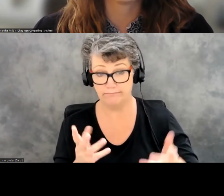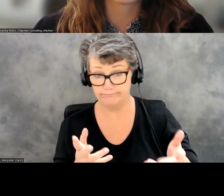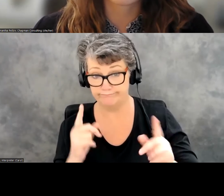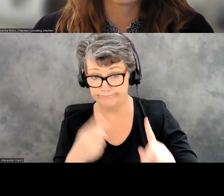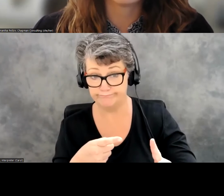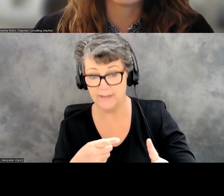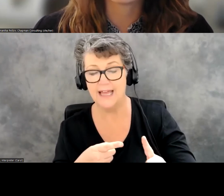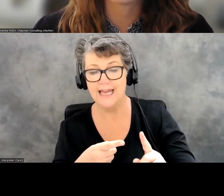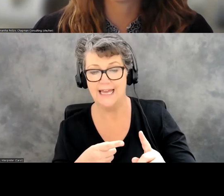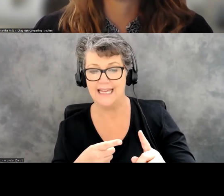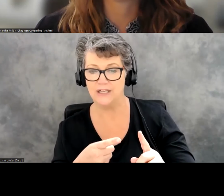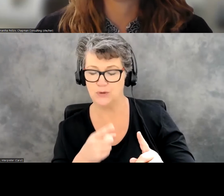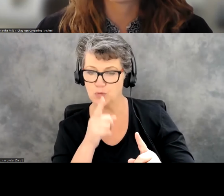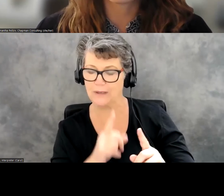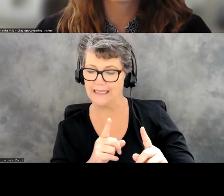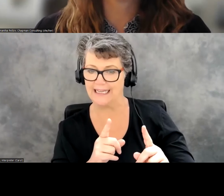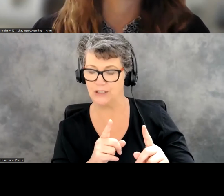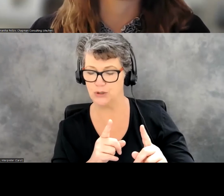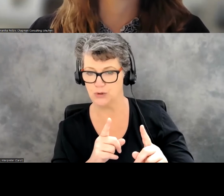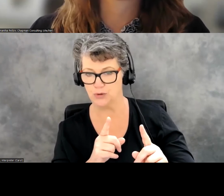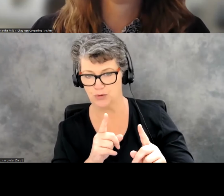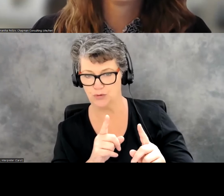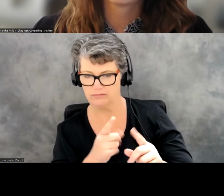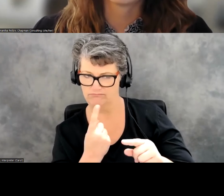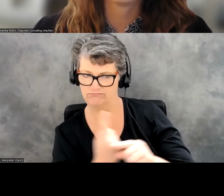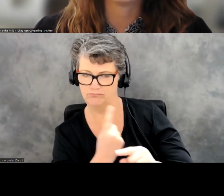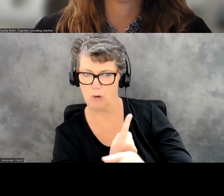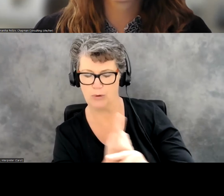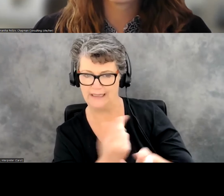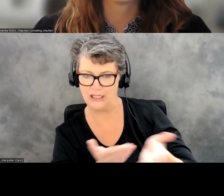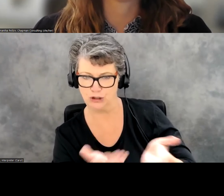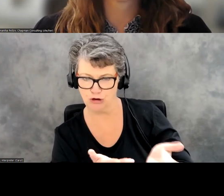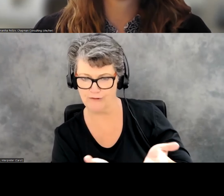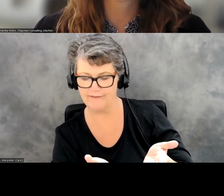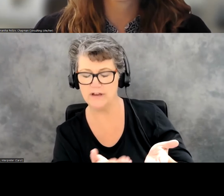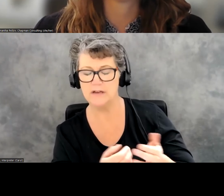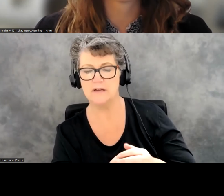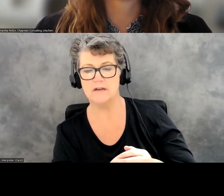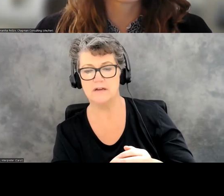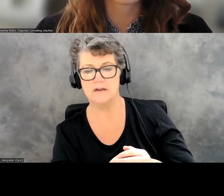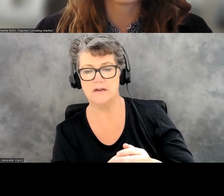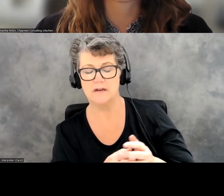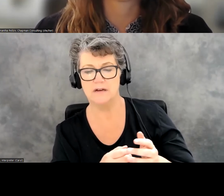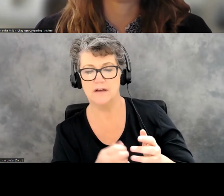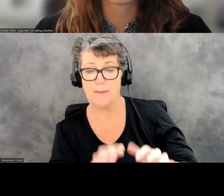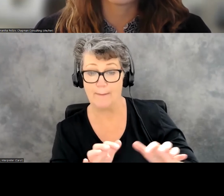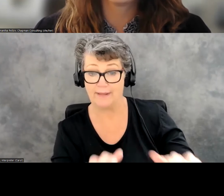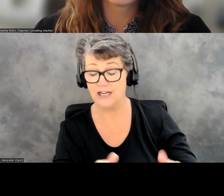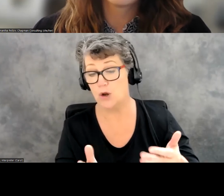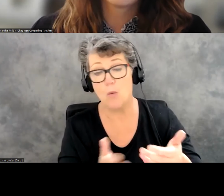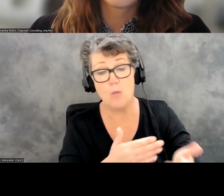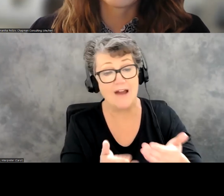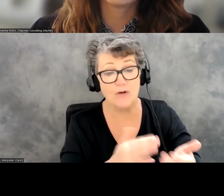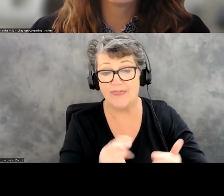meet Medi-Cal beneficiaries wherever they are, whether that's in the street, in a shelter, in the doctor's office, or in their